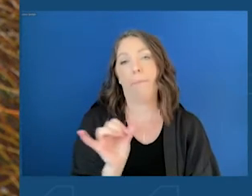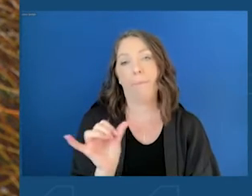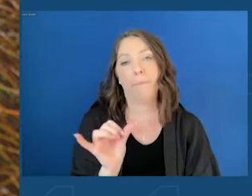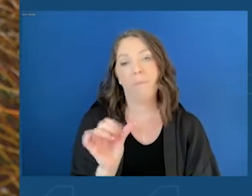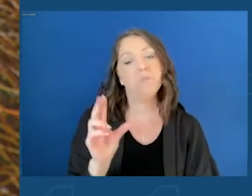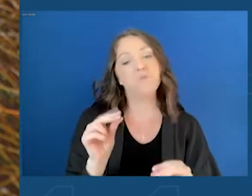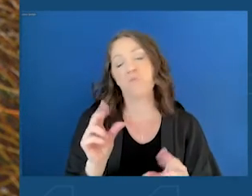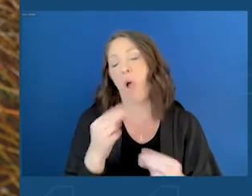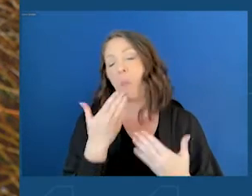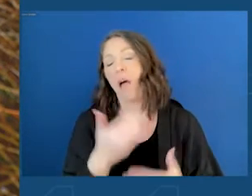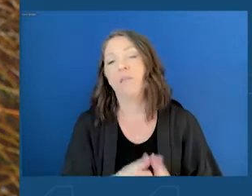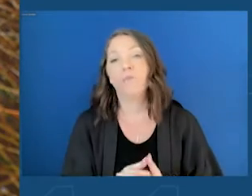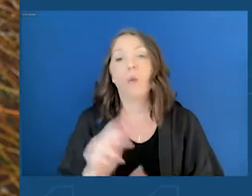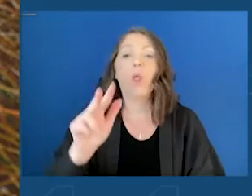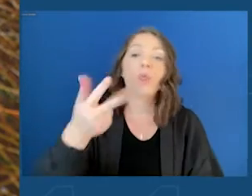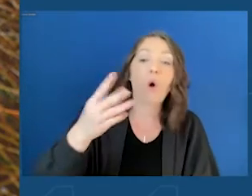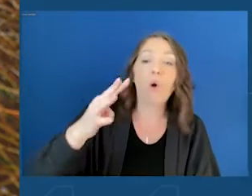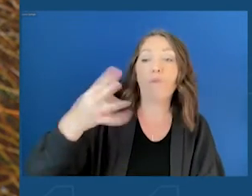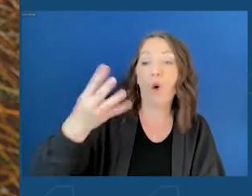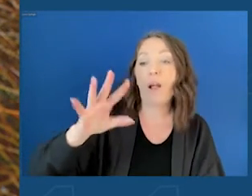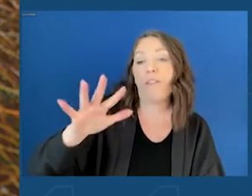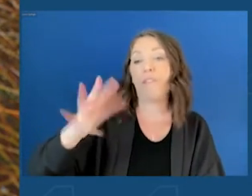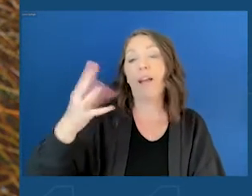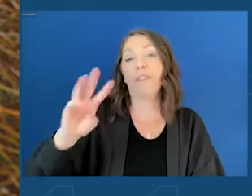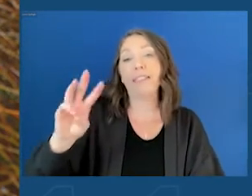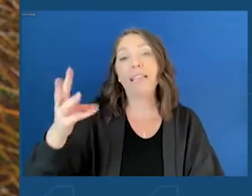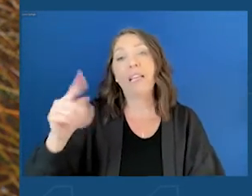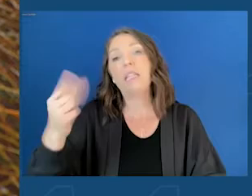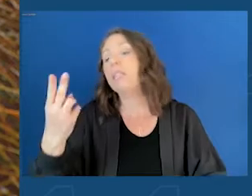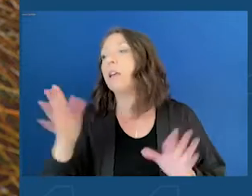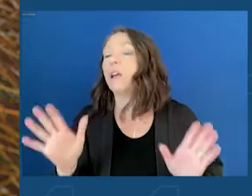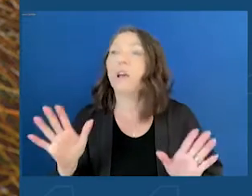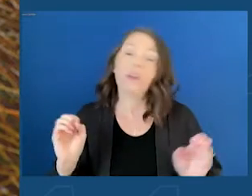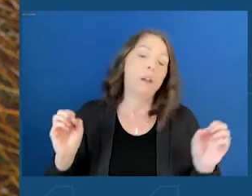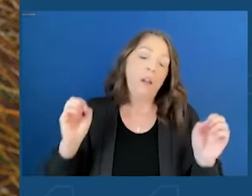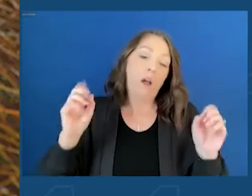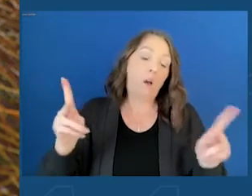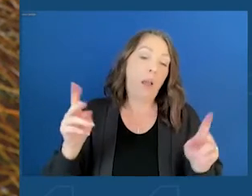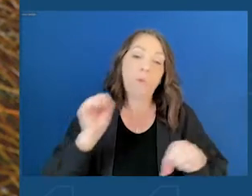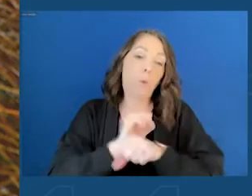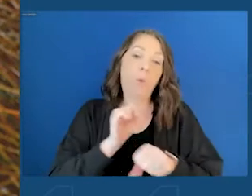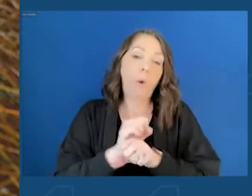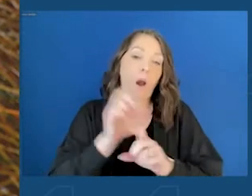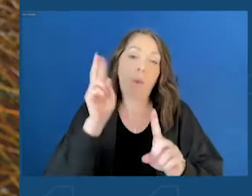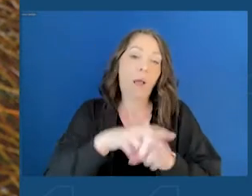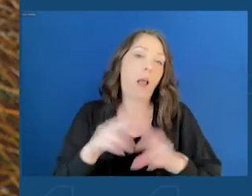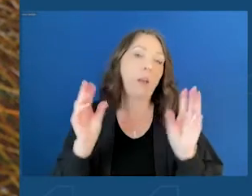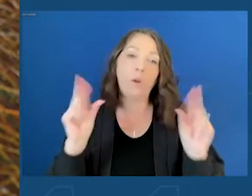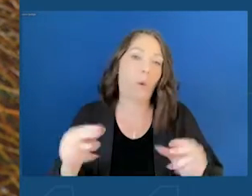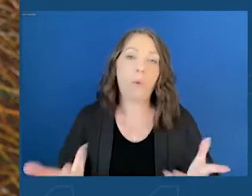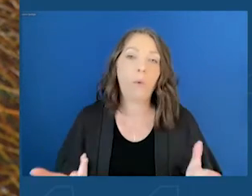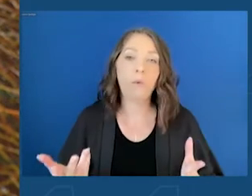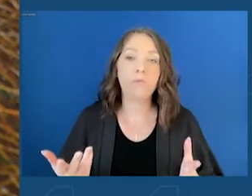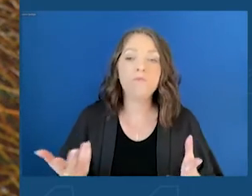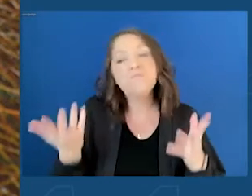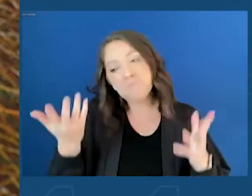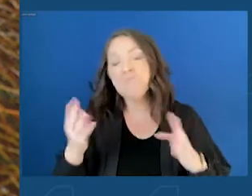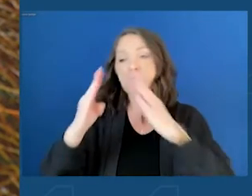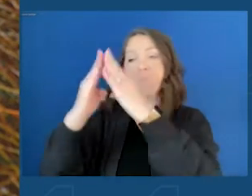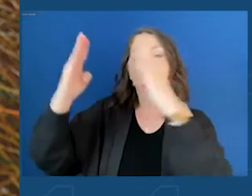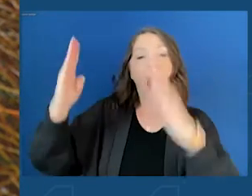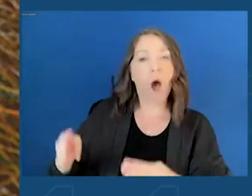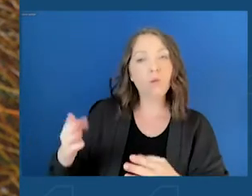The third, the fourth, the fifth, the sixth. You said, okay, I'm not gonna apply for work. Let me at least try to get a house, a place to